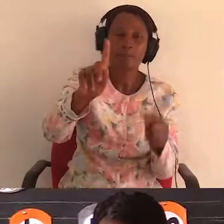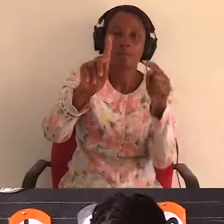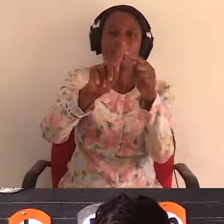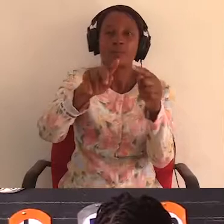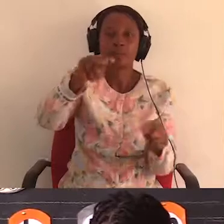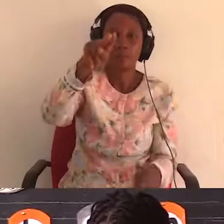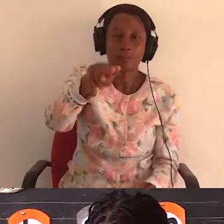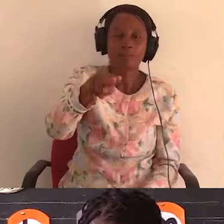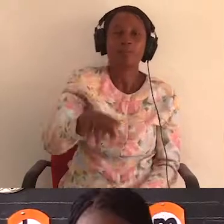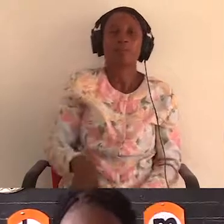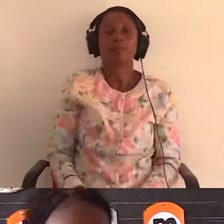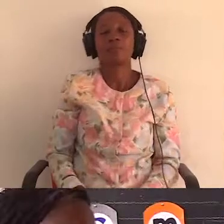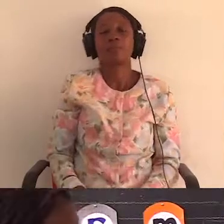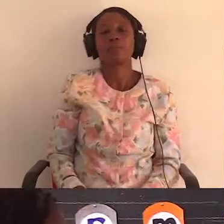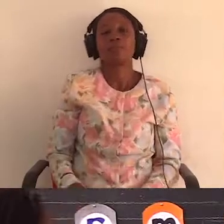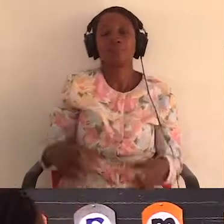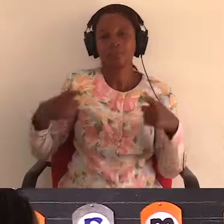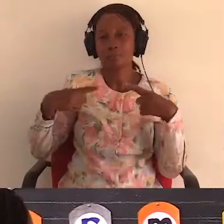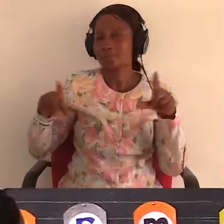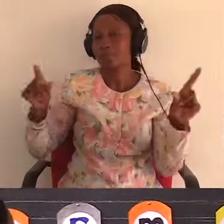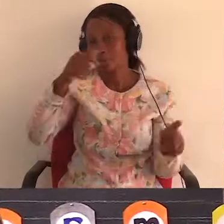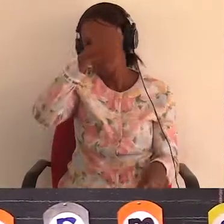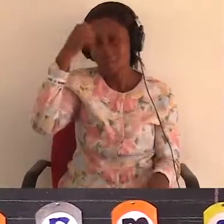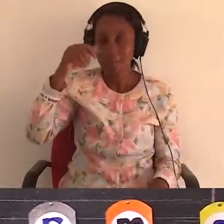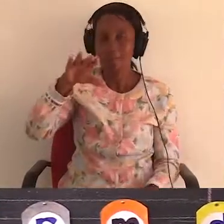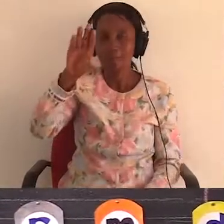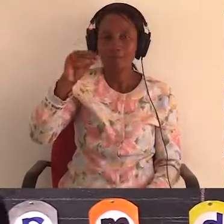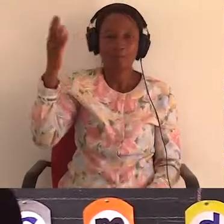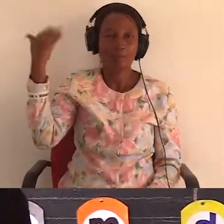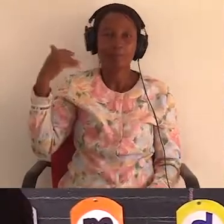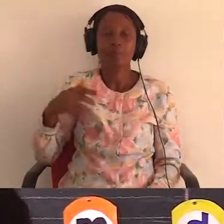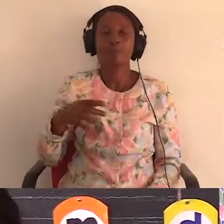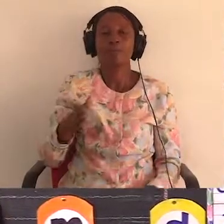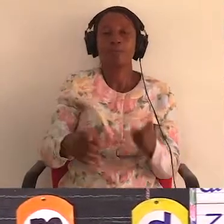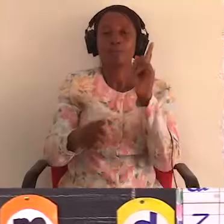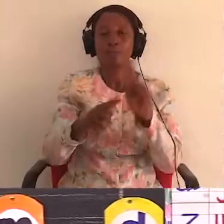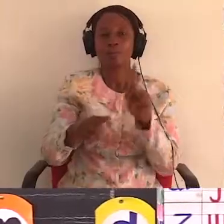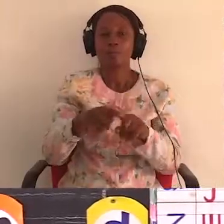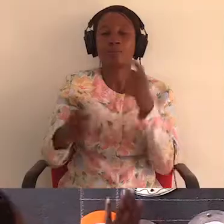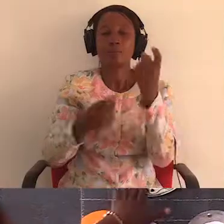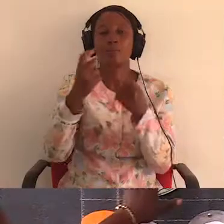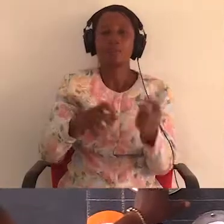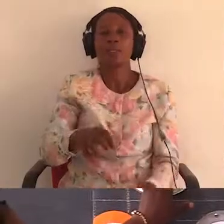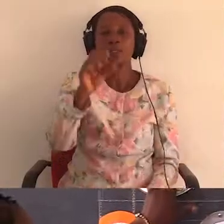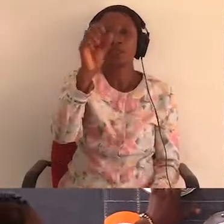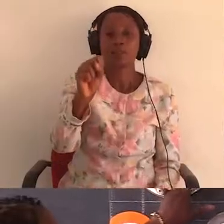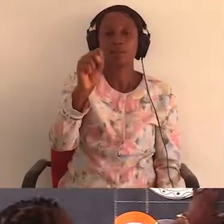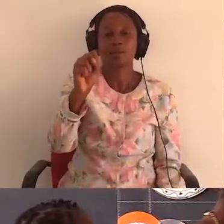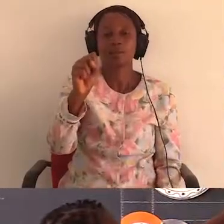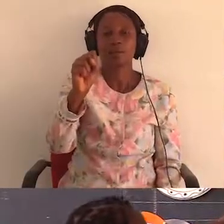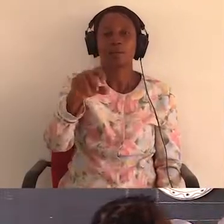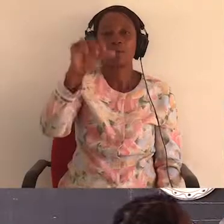think we've done a lot now. So can we just make a quick recap?